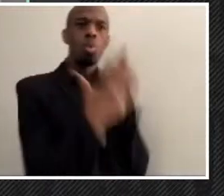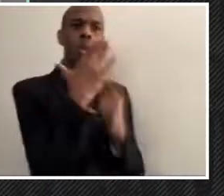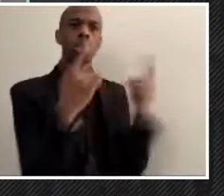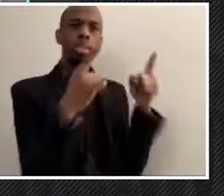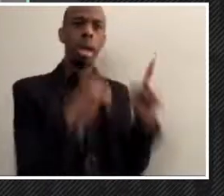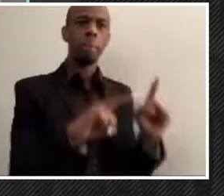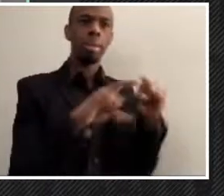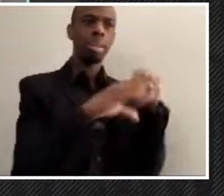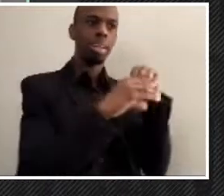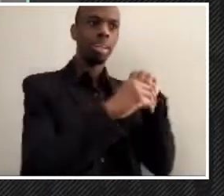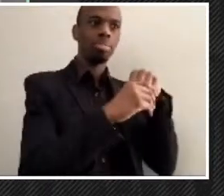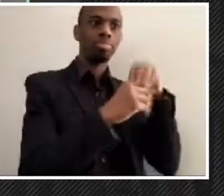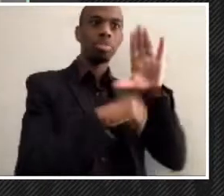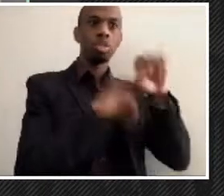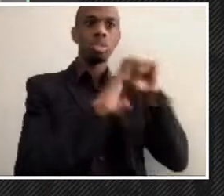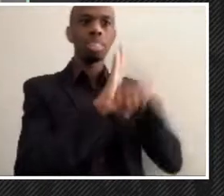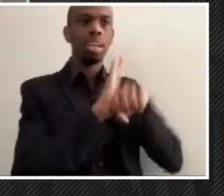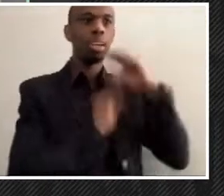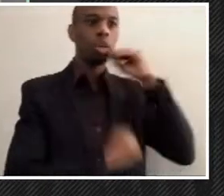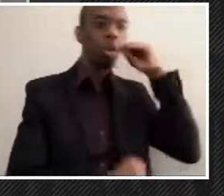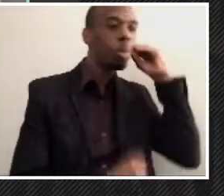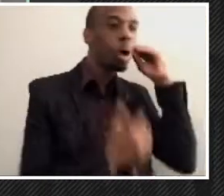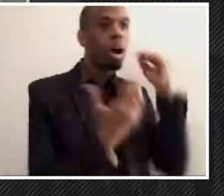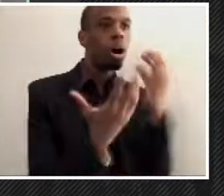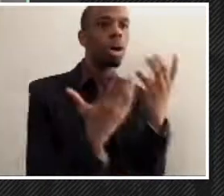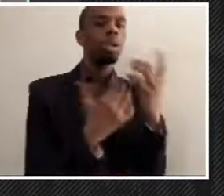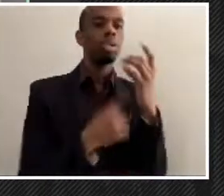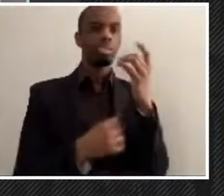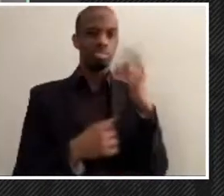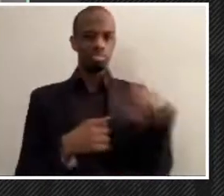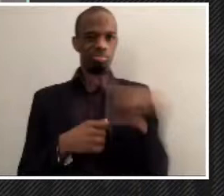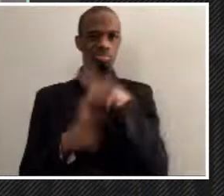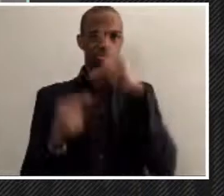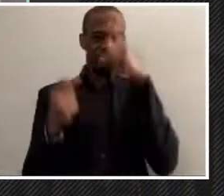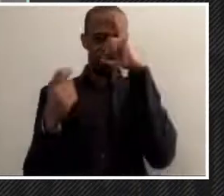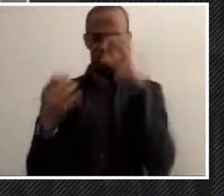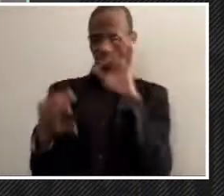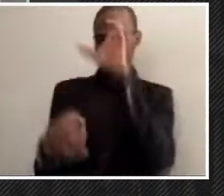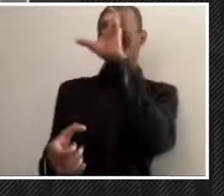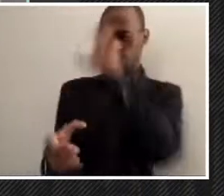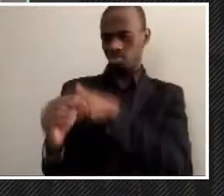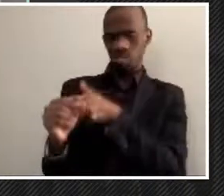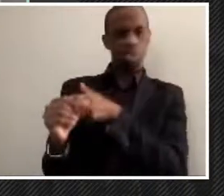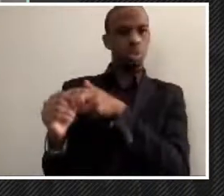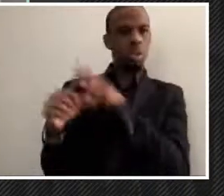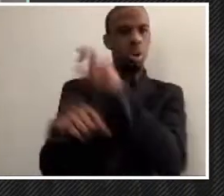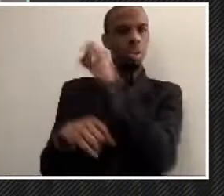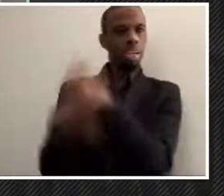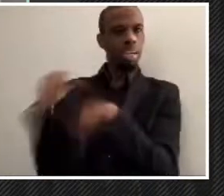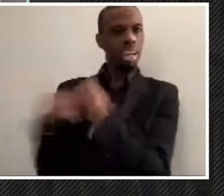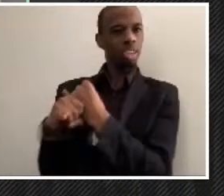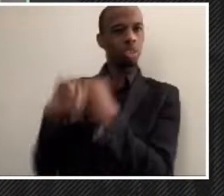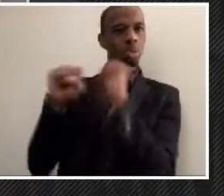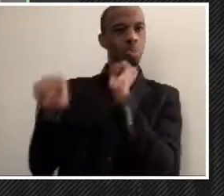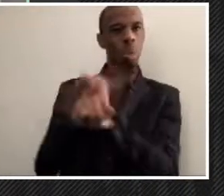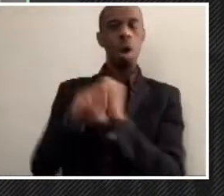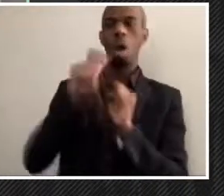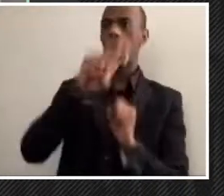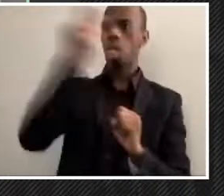electoral politics. Now, and that was my background. That's what got me to the place to where I was able to transition into the role of